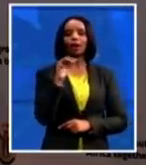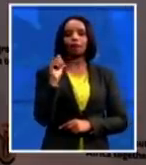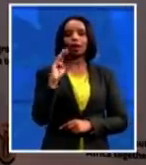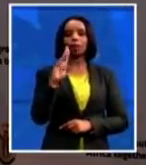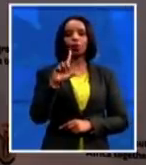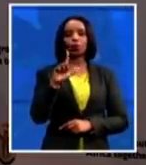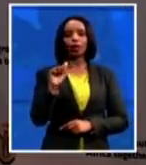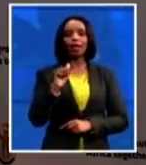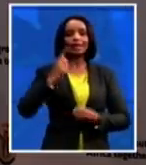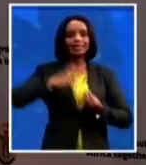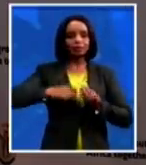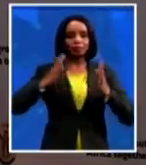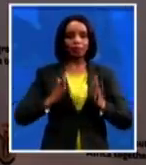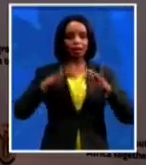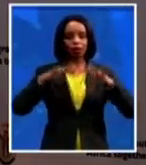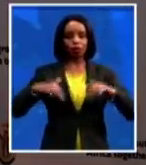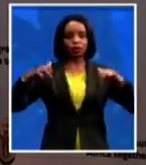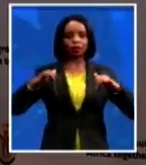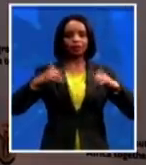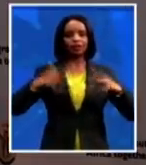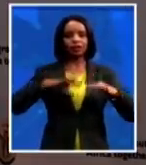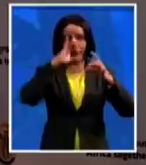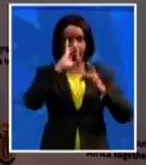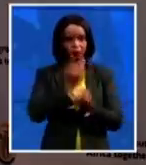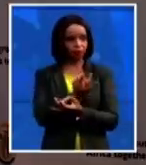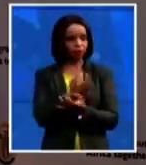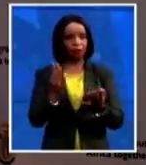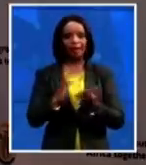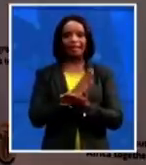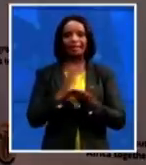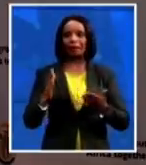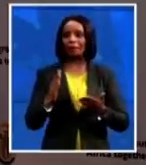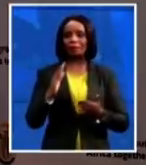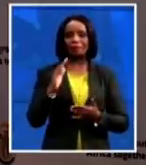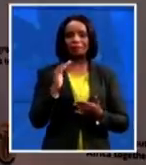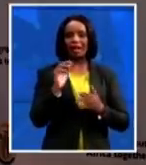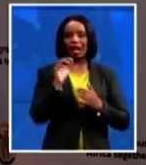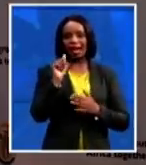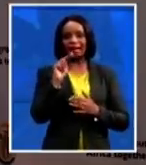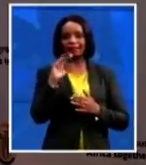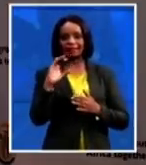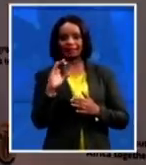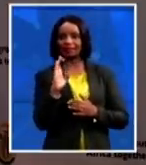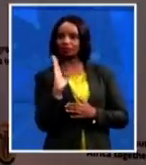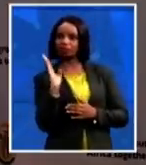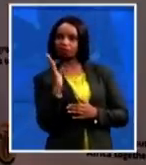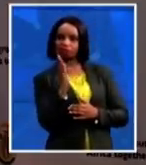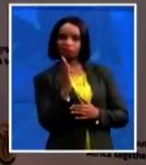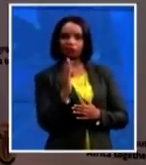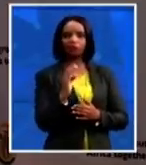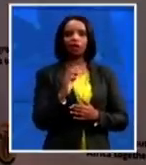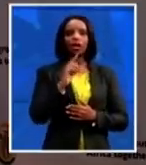some MPs, including those who represent the ANC in the National Assembly, have missed the deadline to actually declare their